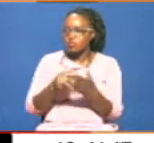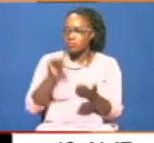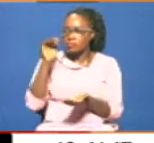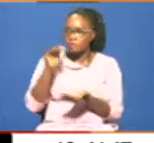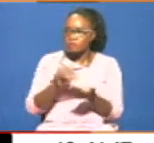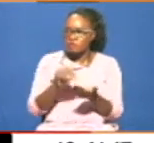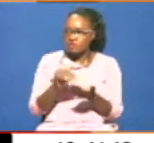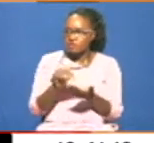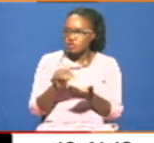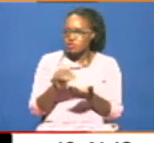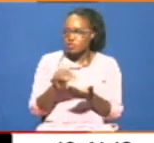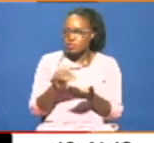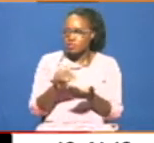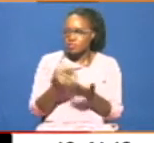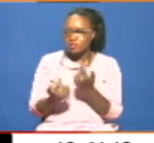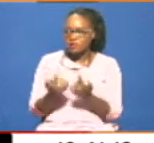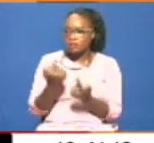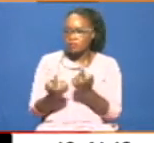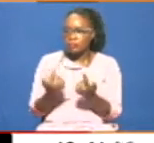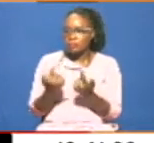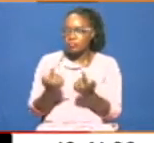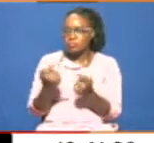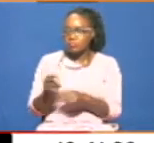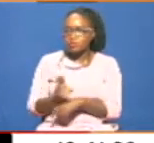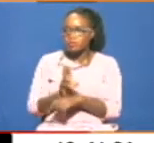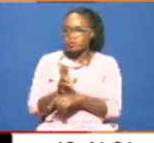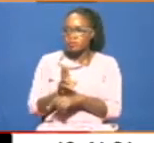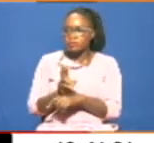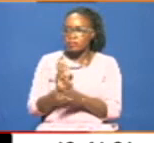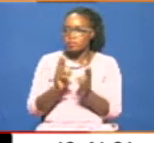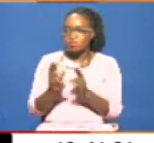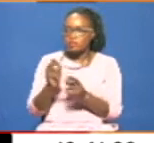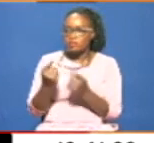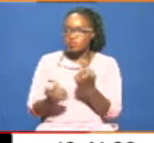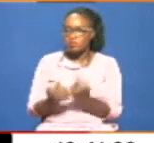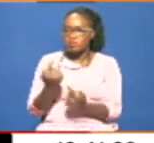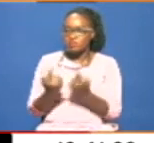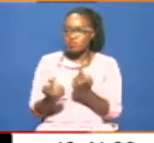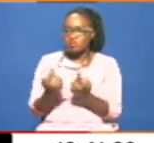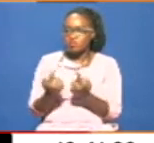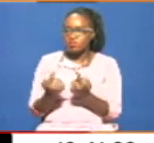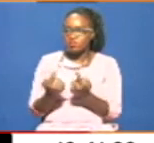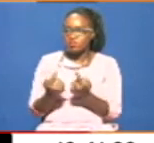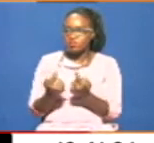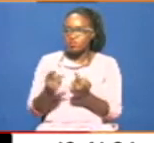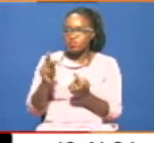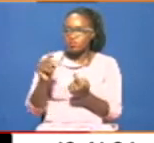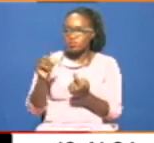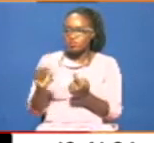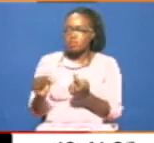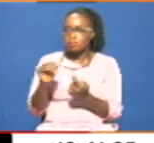of charcoal that will be used on a regular Jiko, the KCJ,